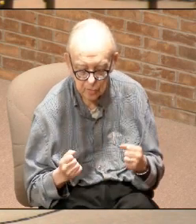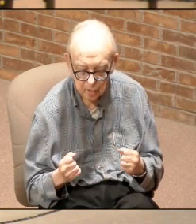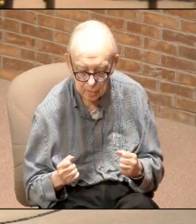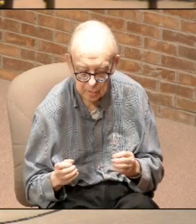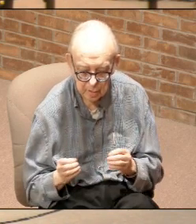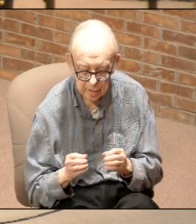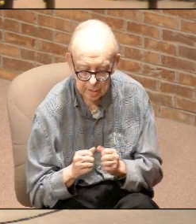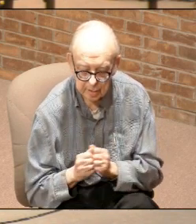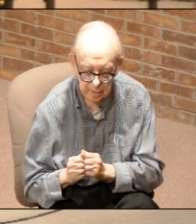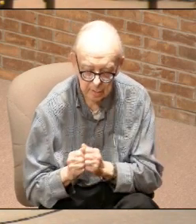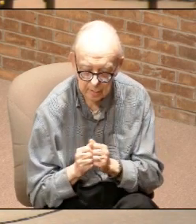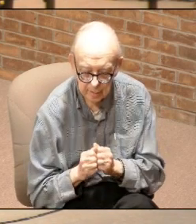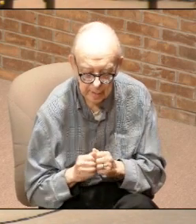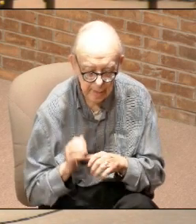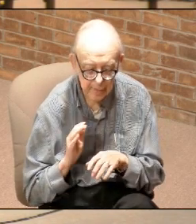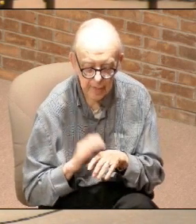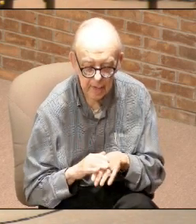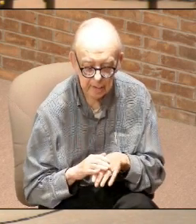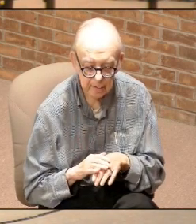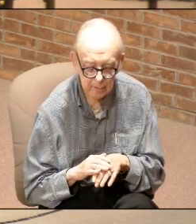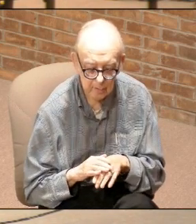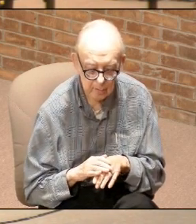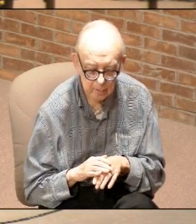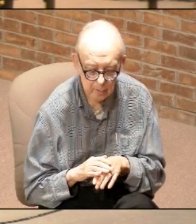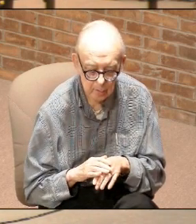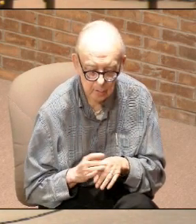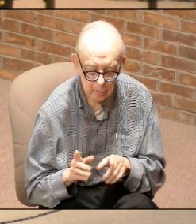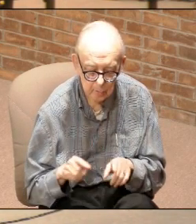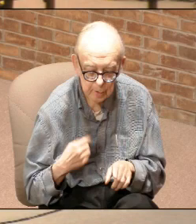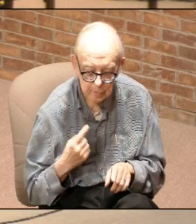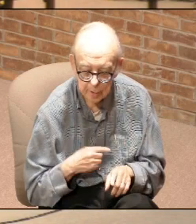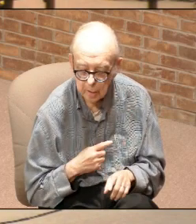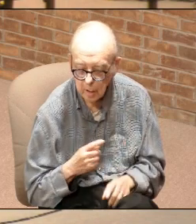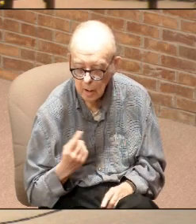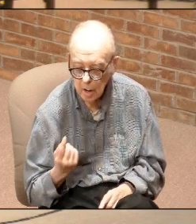than we are when we are alone